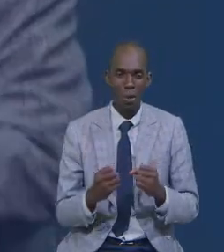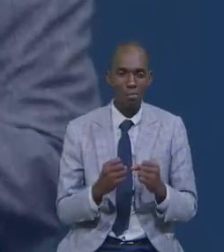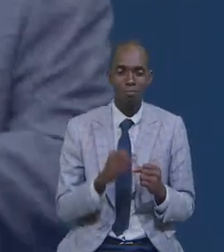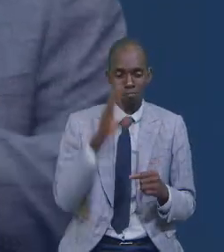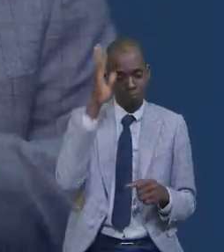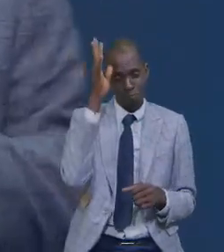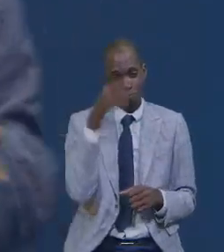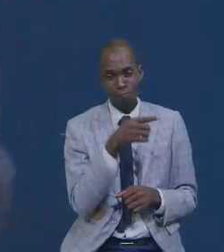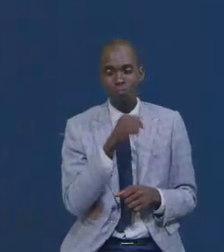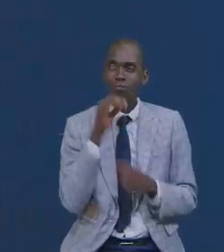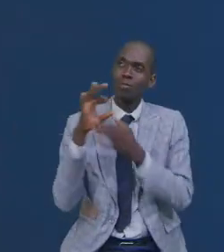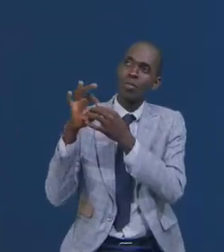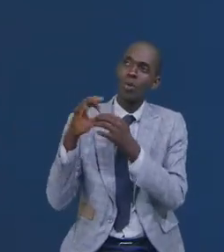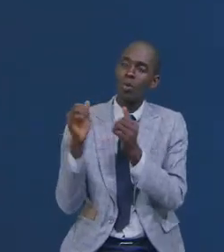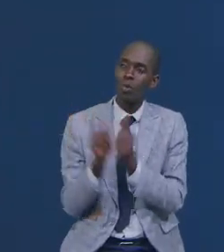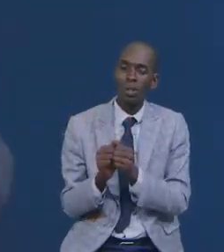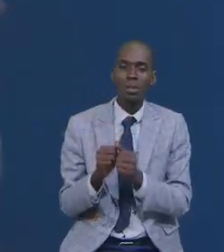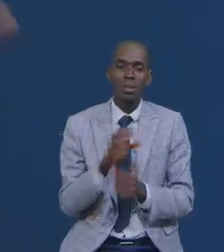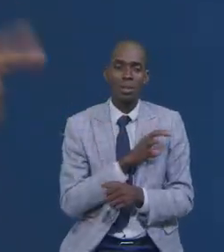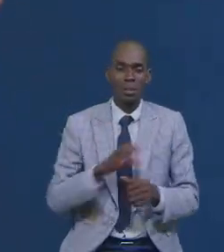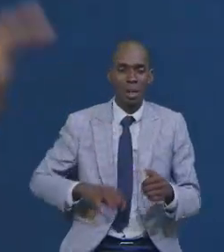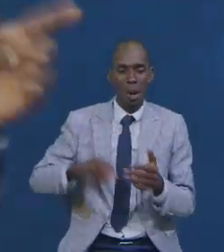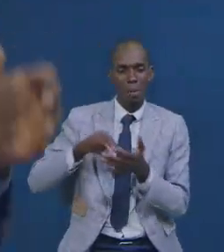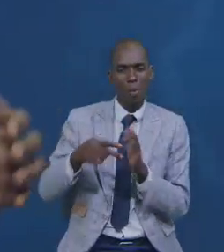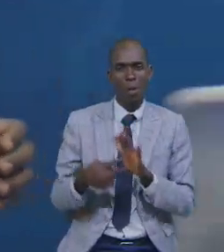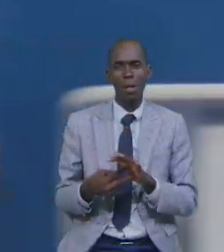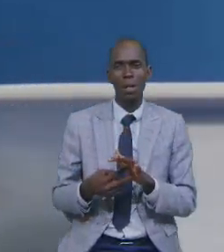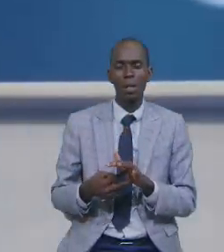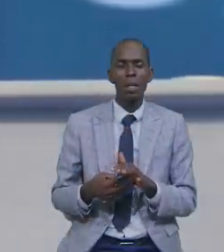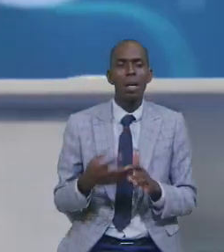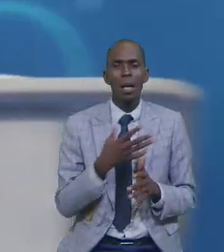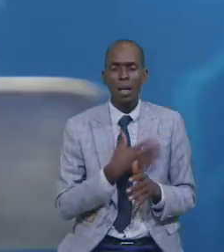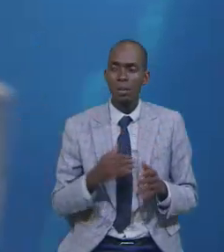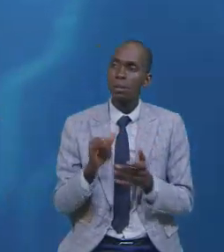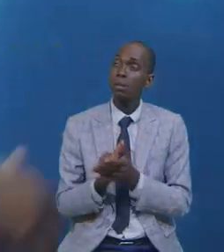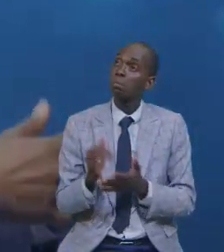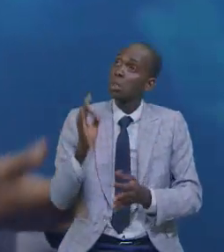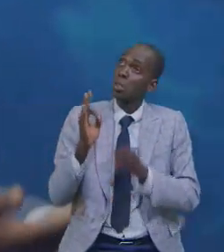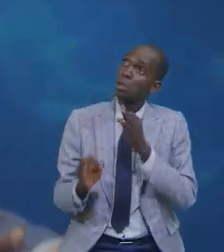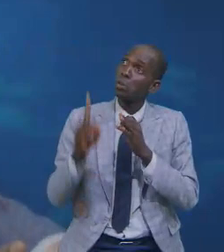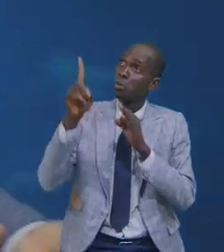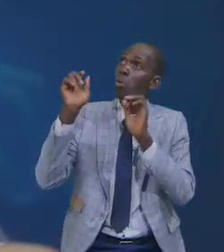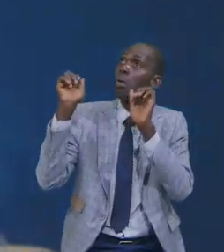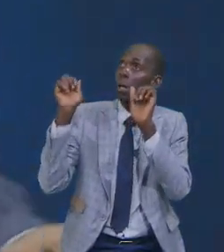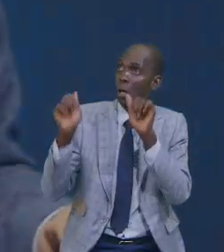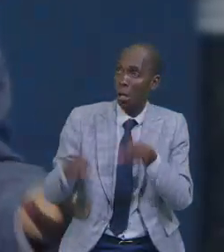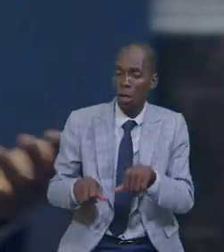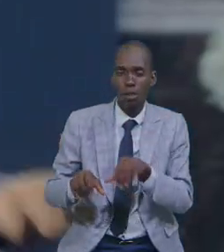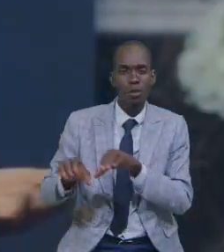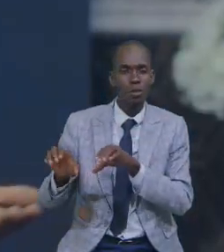coming. The people who say, if thou canst do anything. And the people who